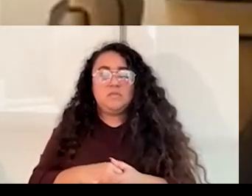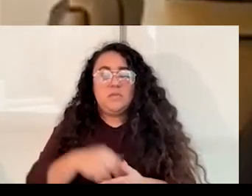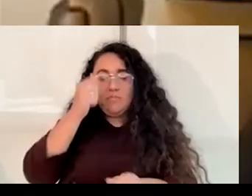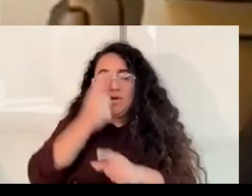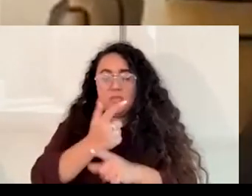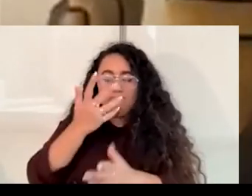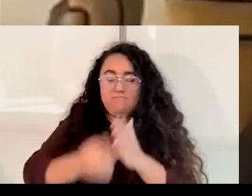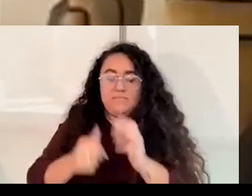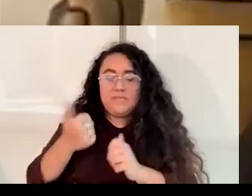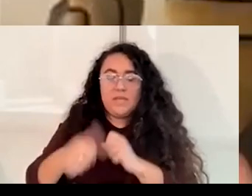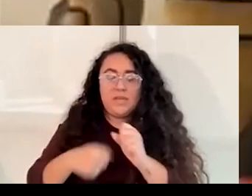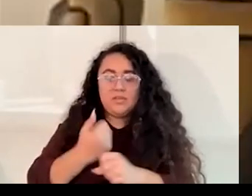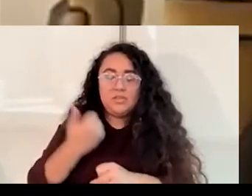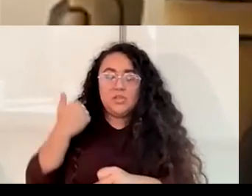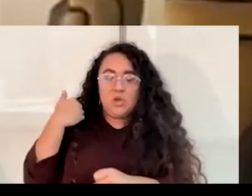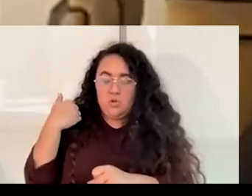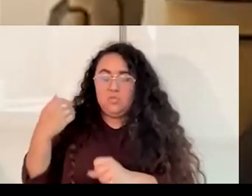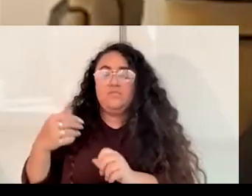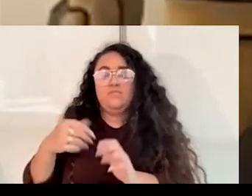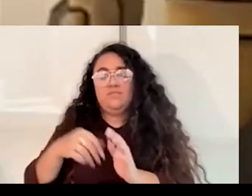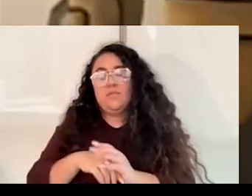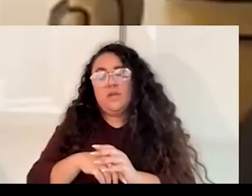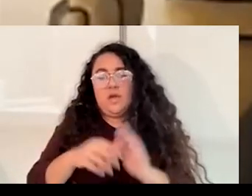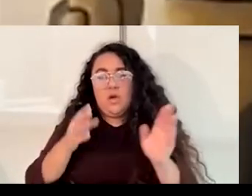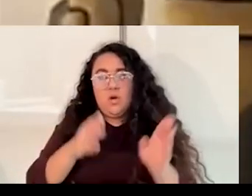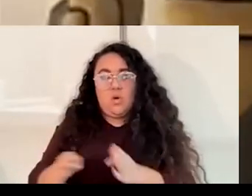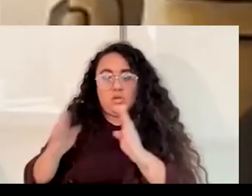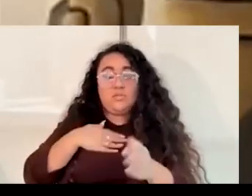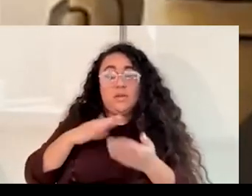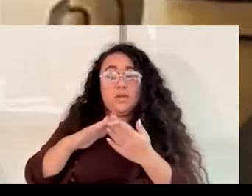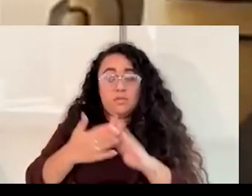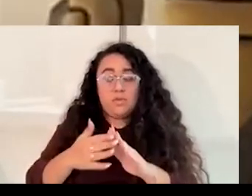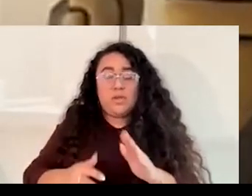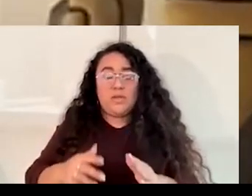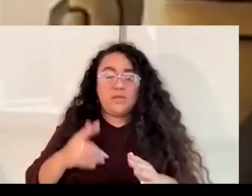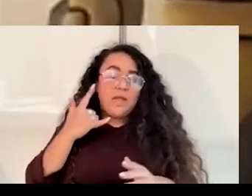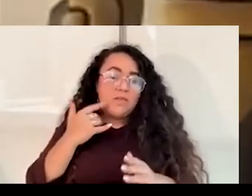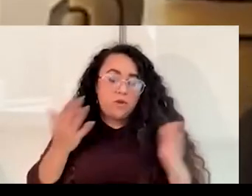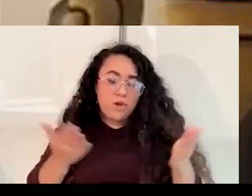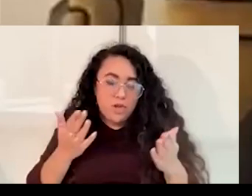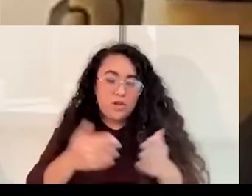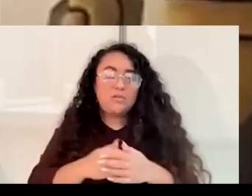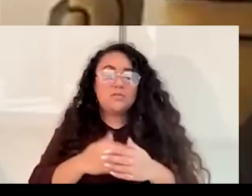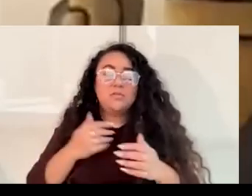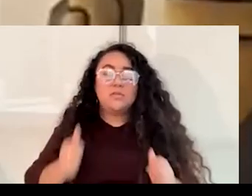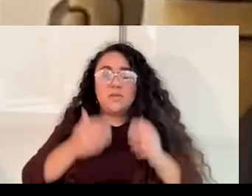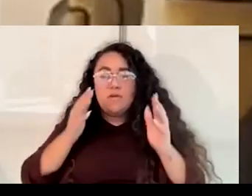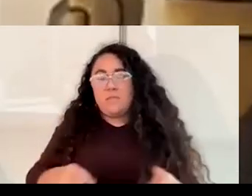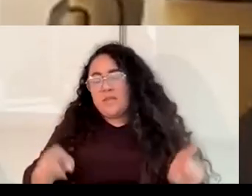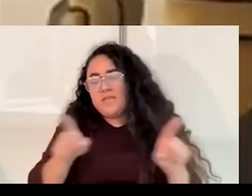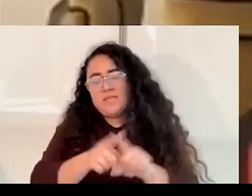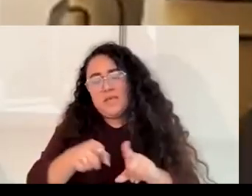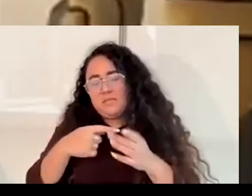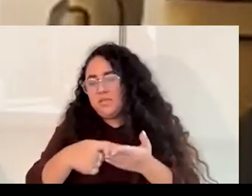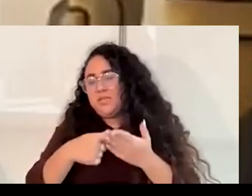began organizing in my community in California, just survivors, but having the same type of dialogue. And